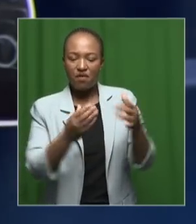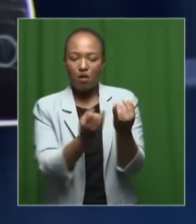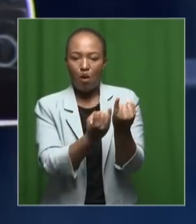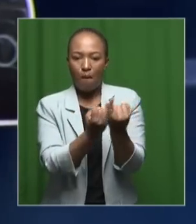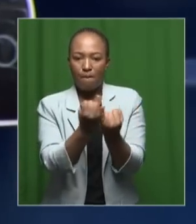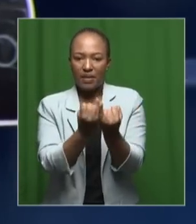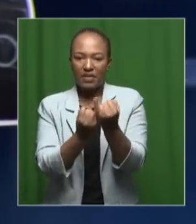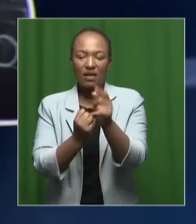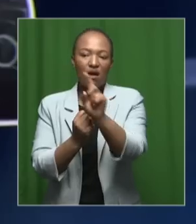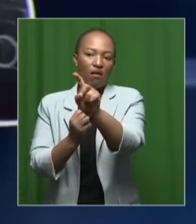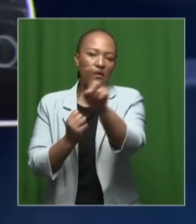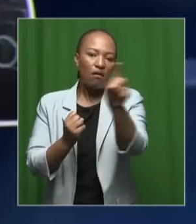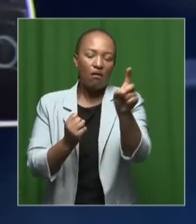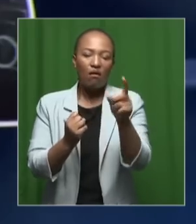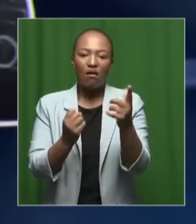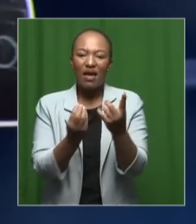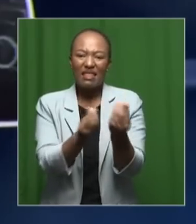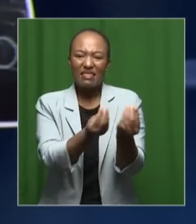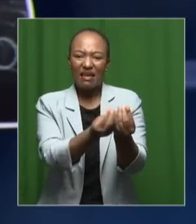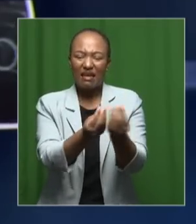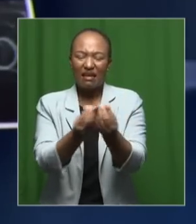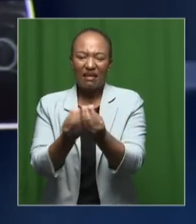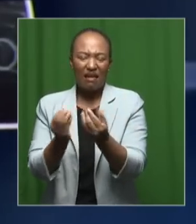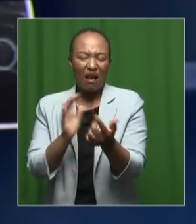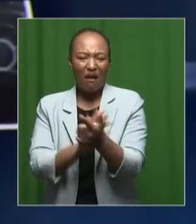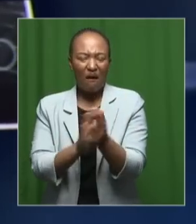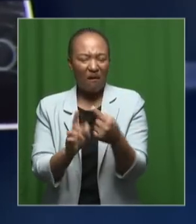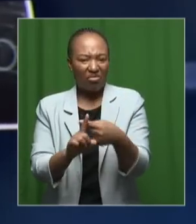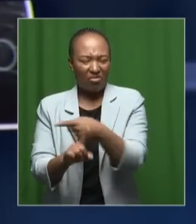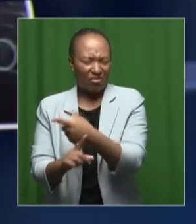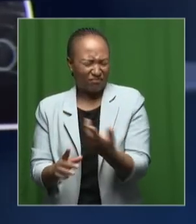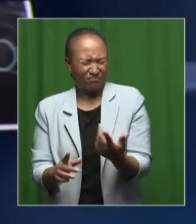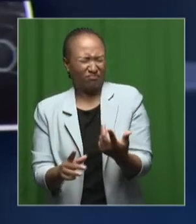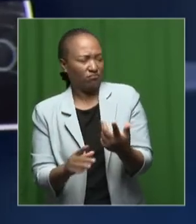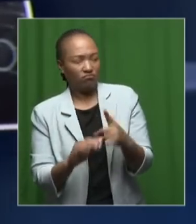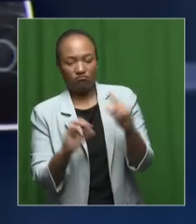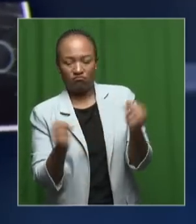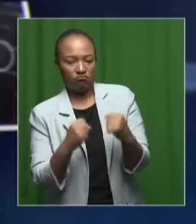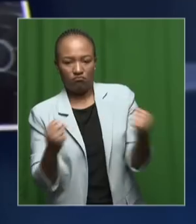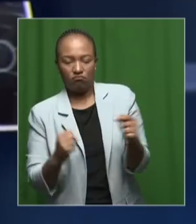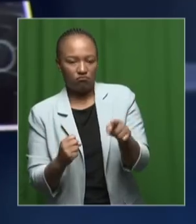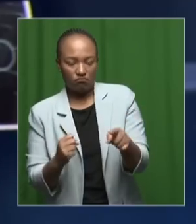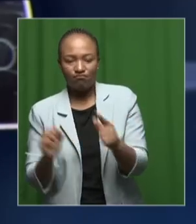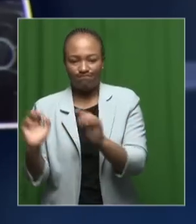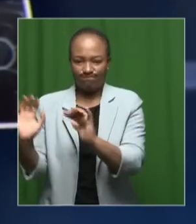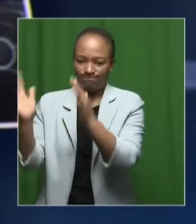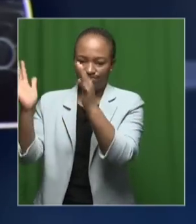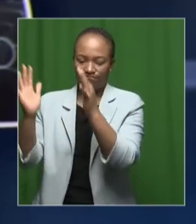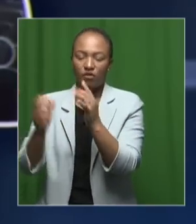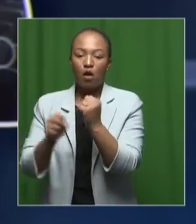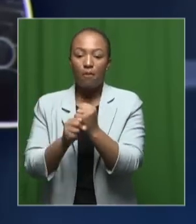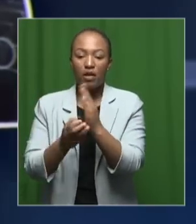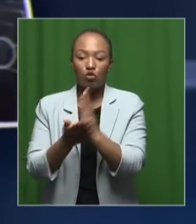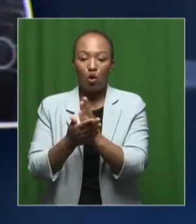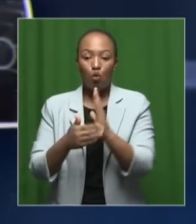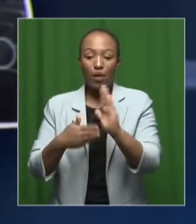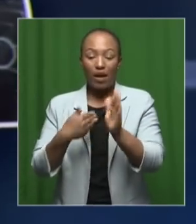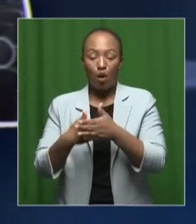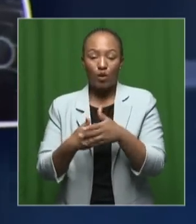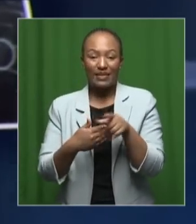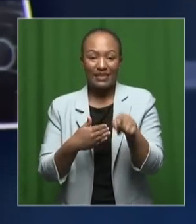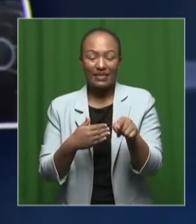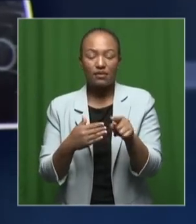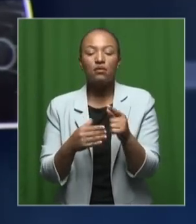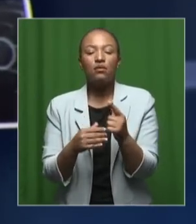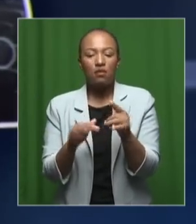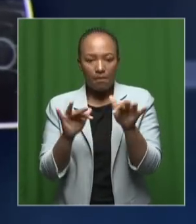with counterfeit goods that are on North Street. It's not going to happen, you know. So we need to make sure that we close all those gaps so that we can be able to make sure